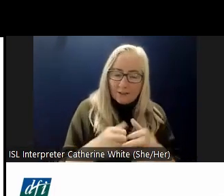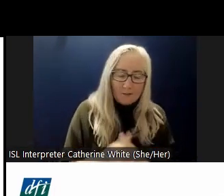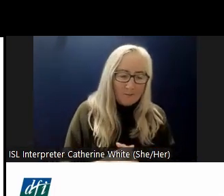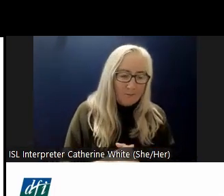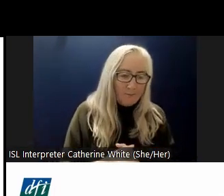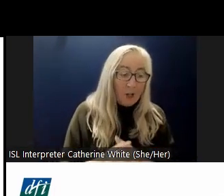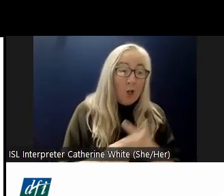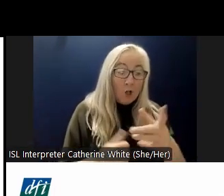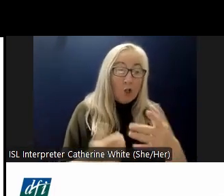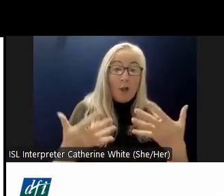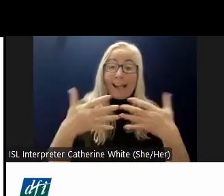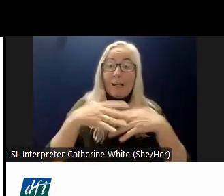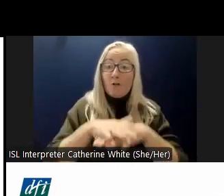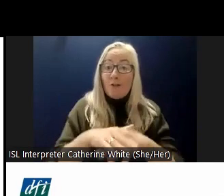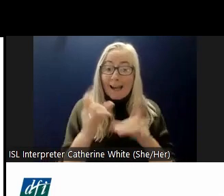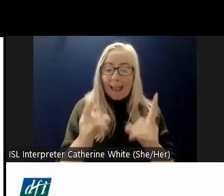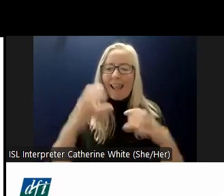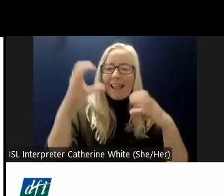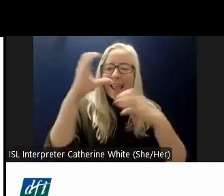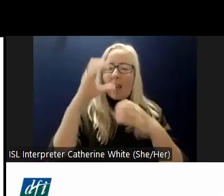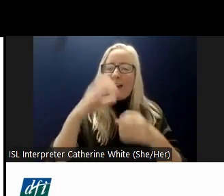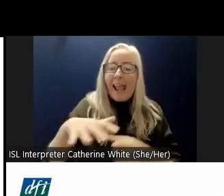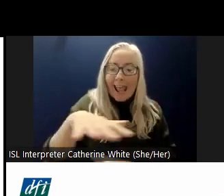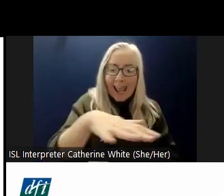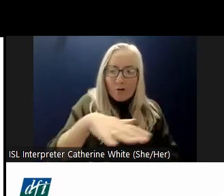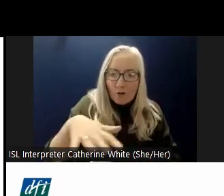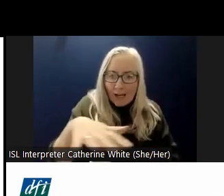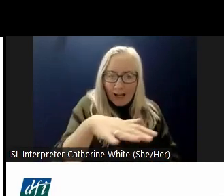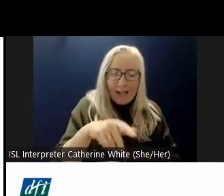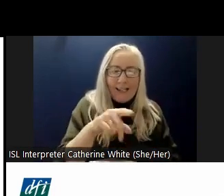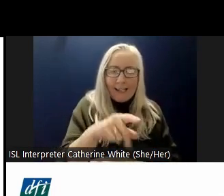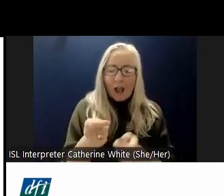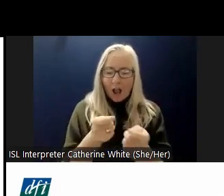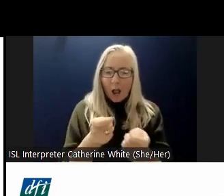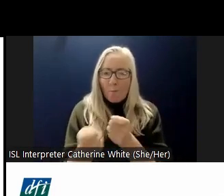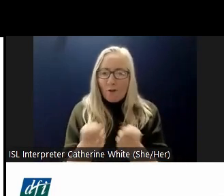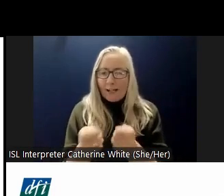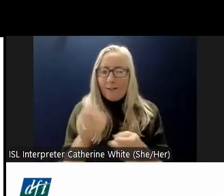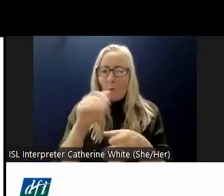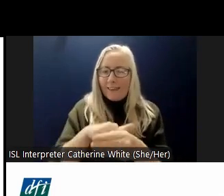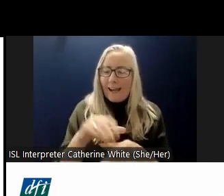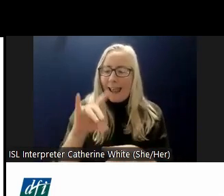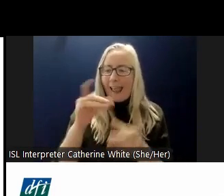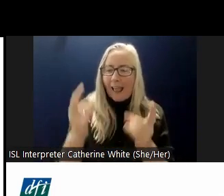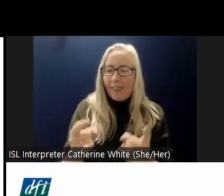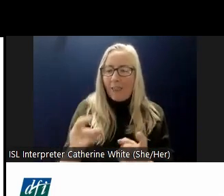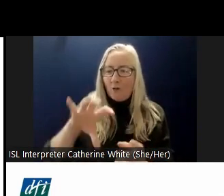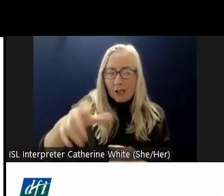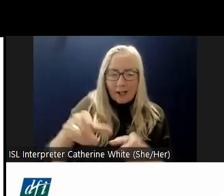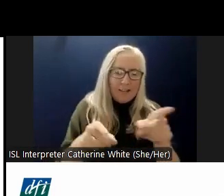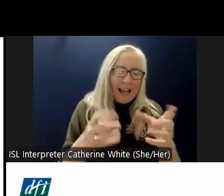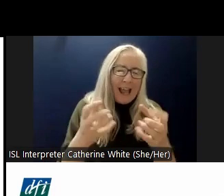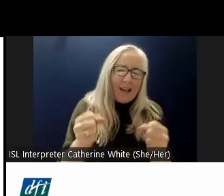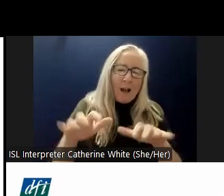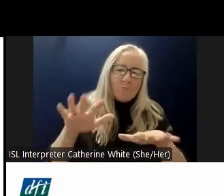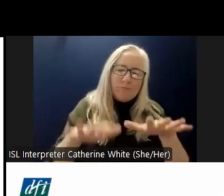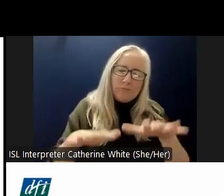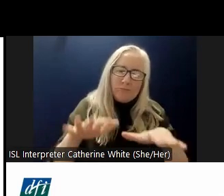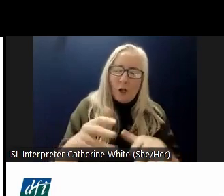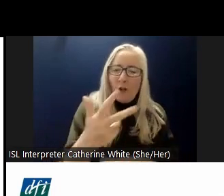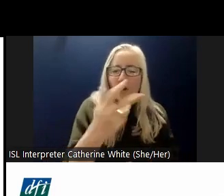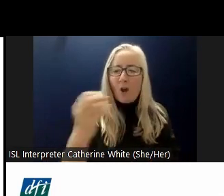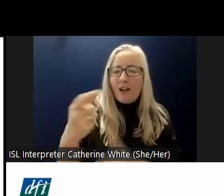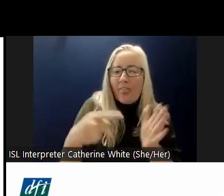So integrated healthcare areas are the operating unit now within the health region, and they serve a population of an average